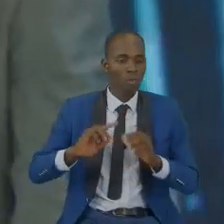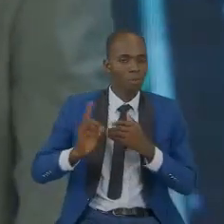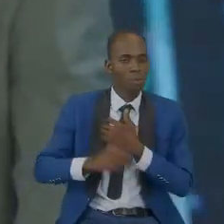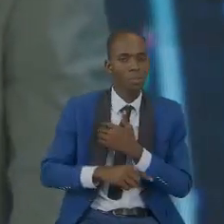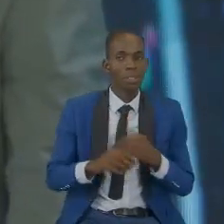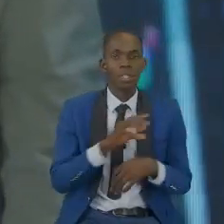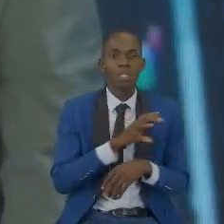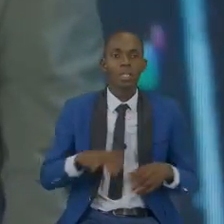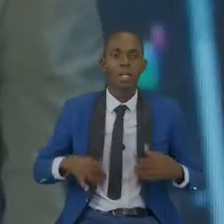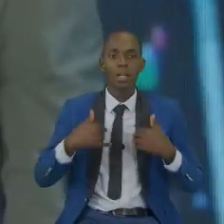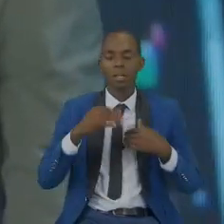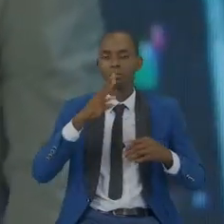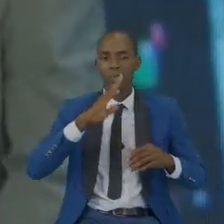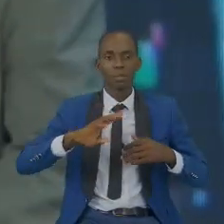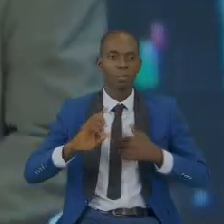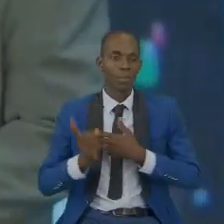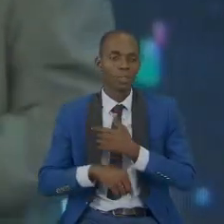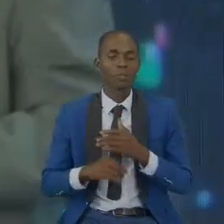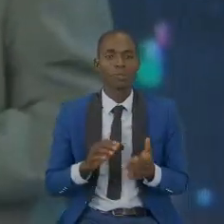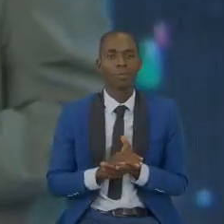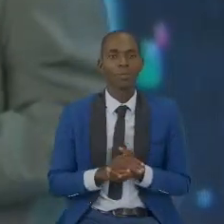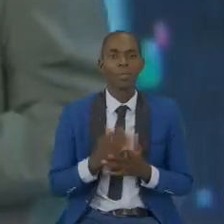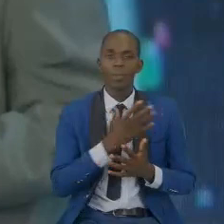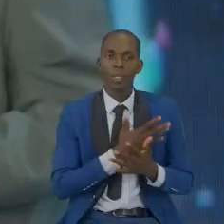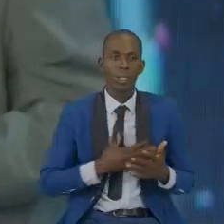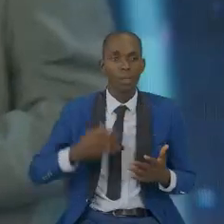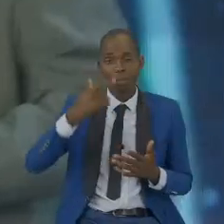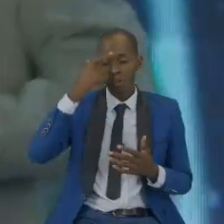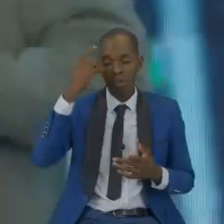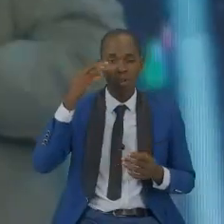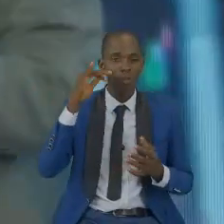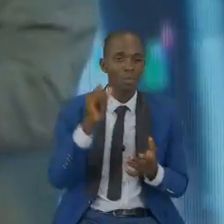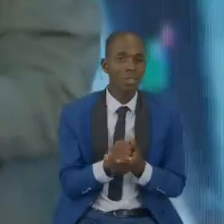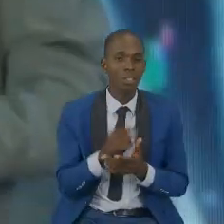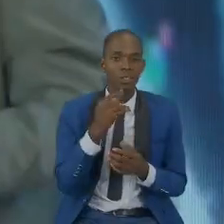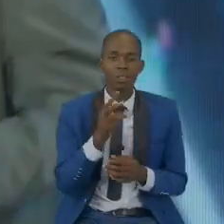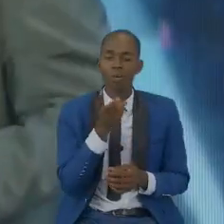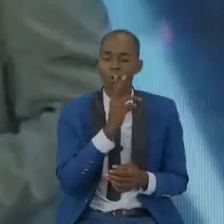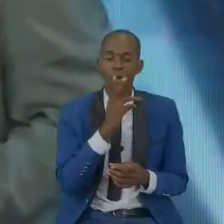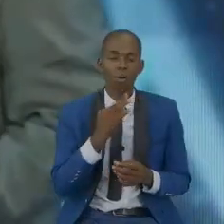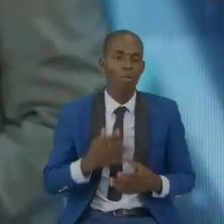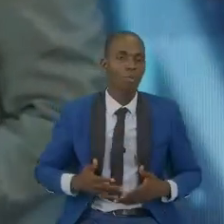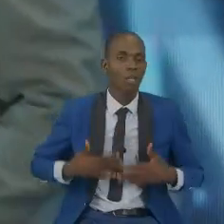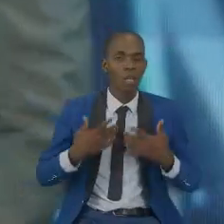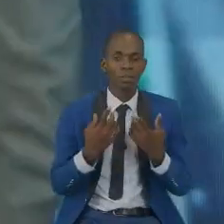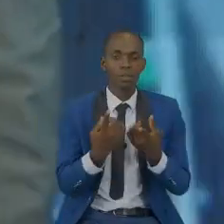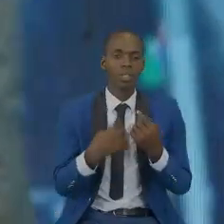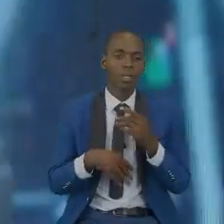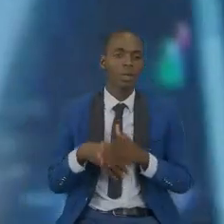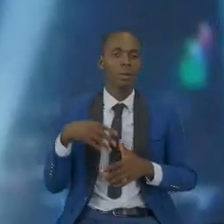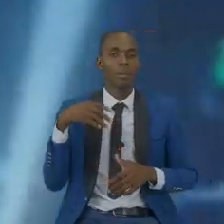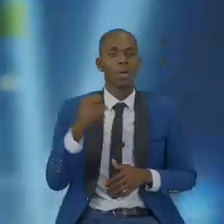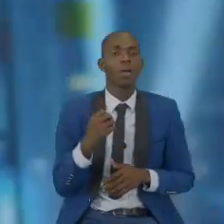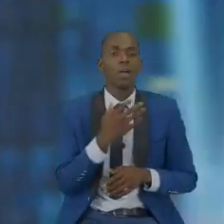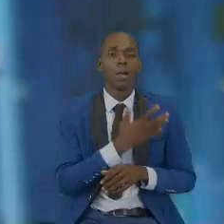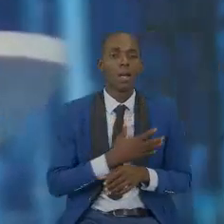been smitten. And because of that, the water of life comes out, and it becomes